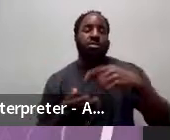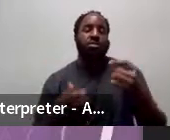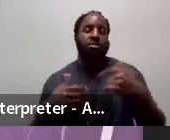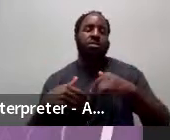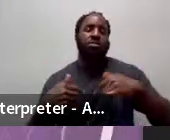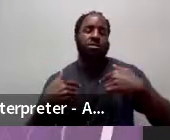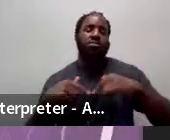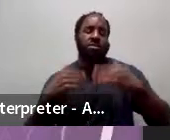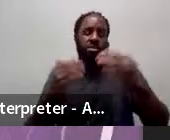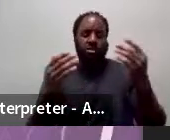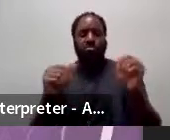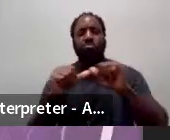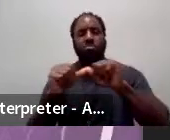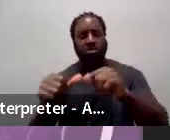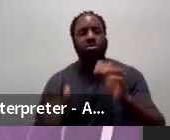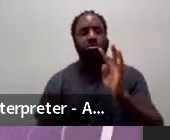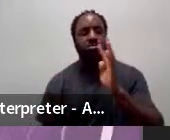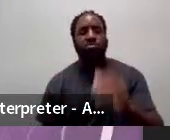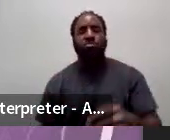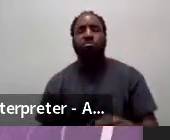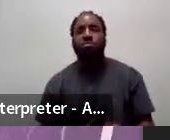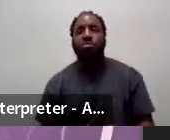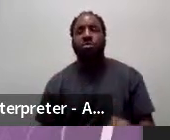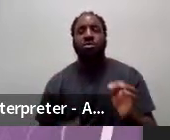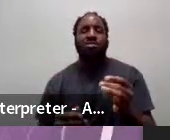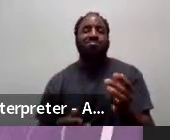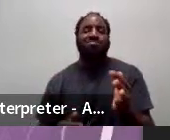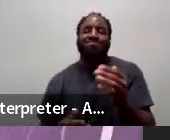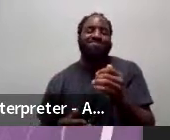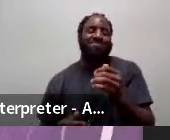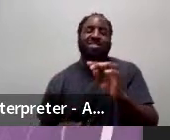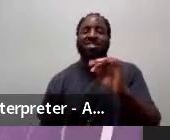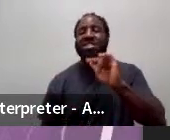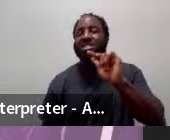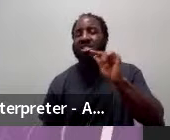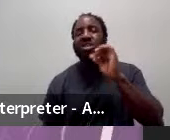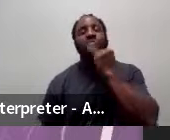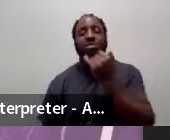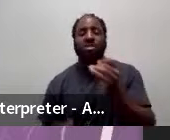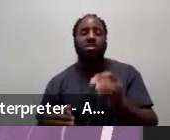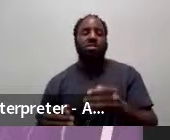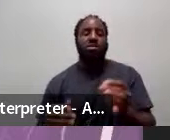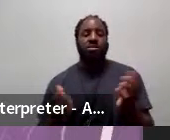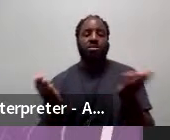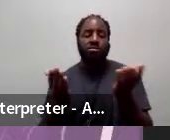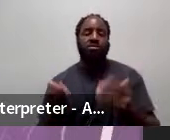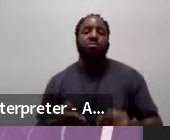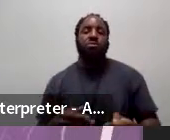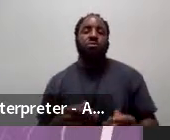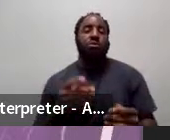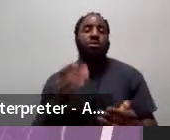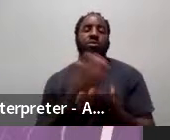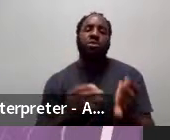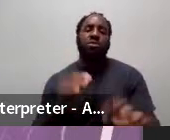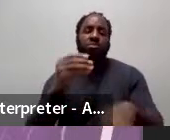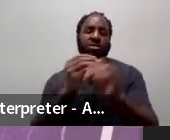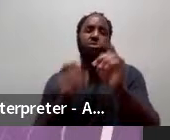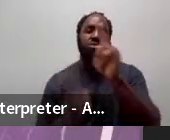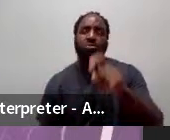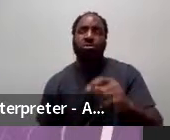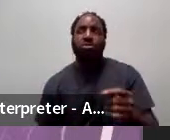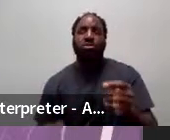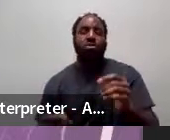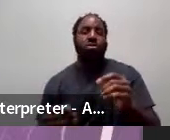Slight hiccup on our first session here. So there are some additional questions, and I'm